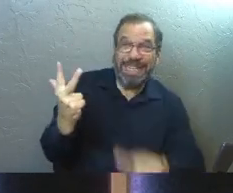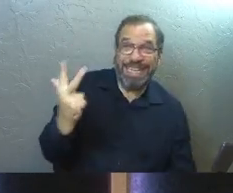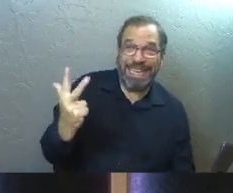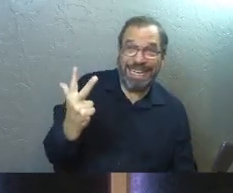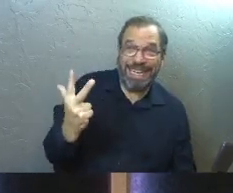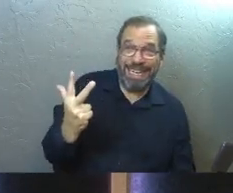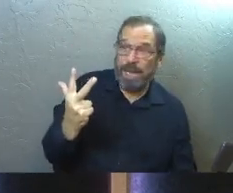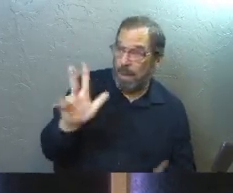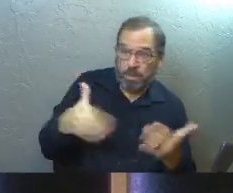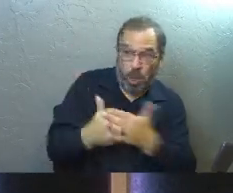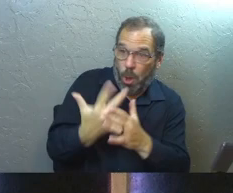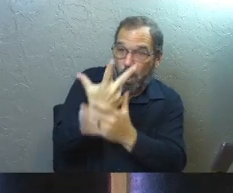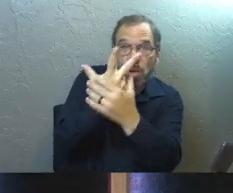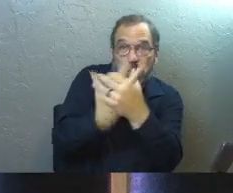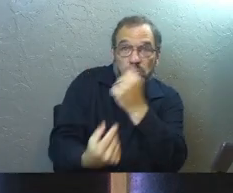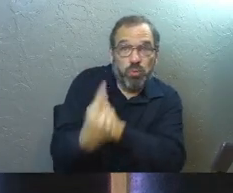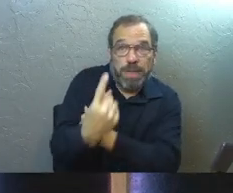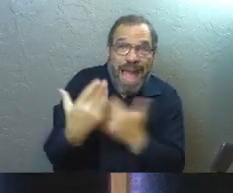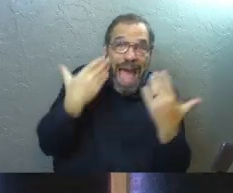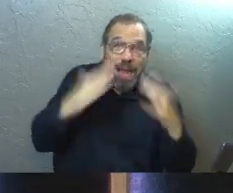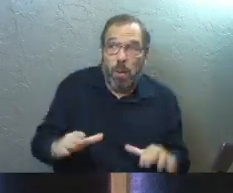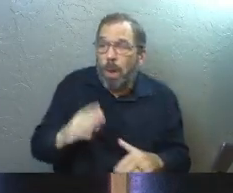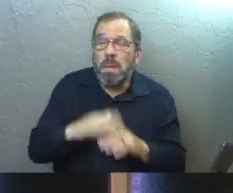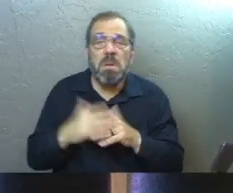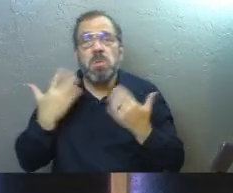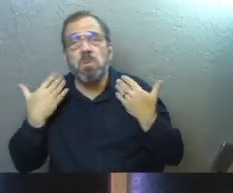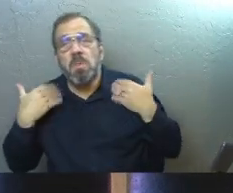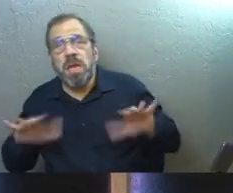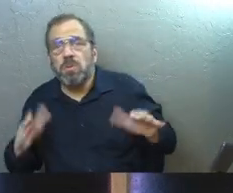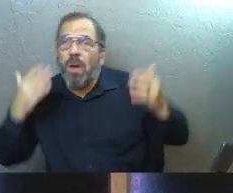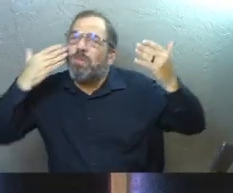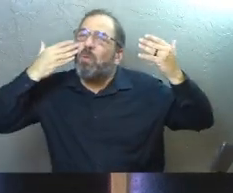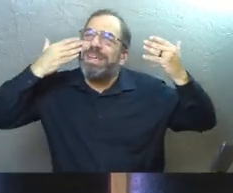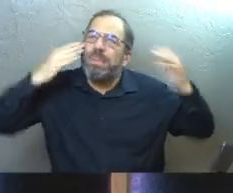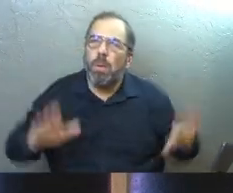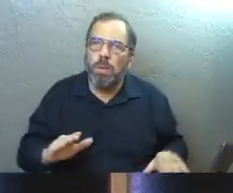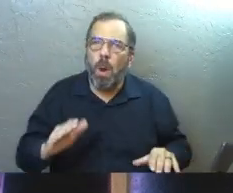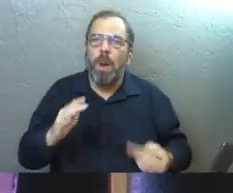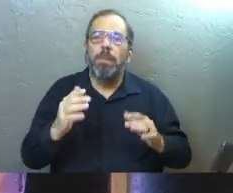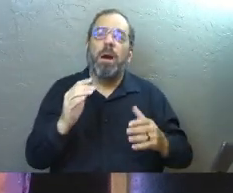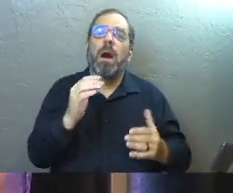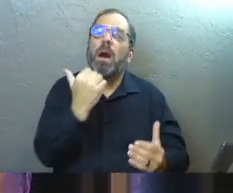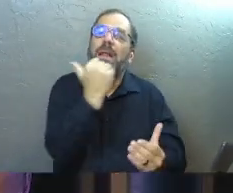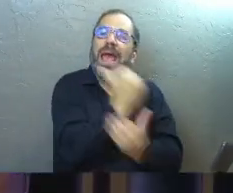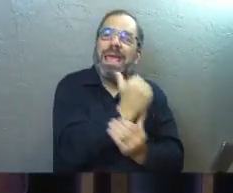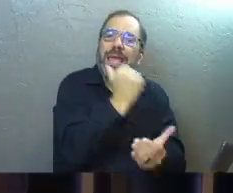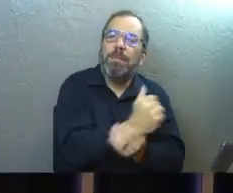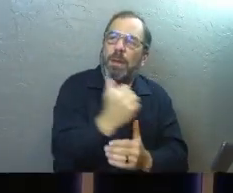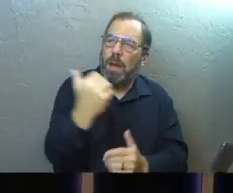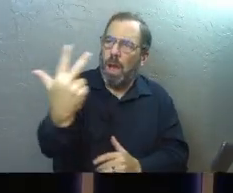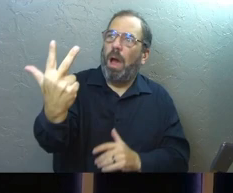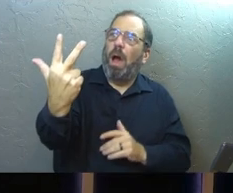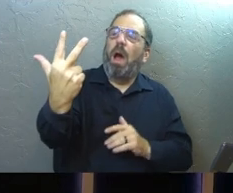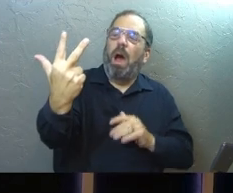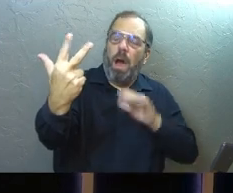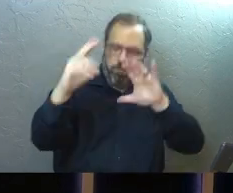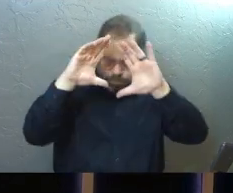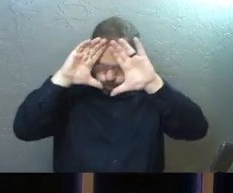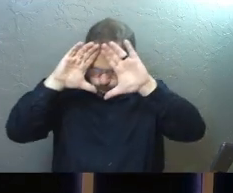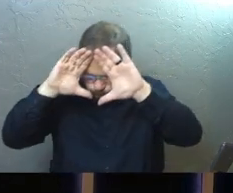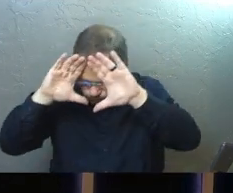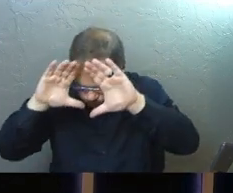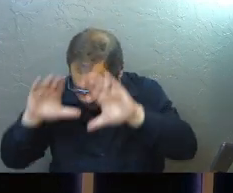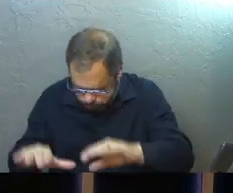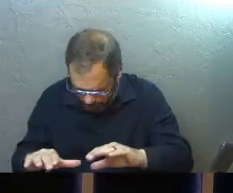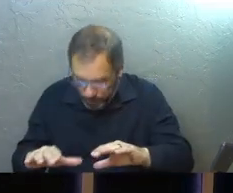him. It's maybe the rest of the Trinity. It's him. Maybe a couple angels. We're not sure. But Abraham bows low to them.